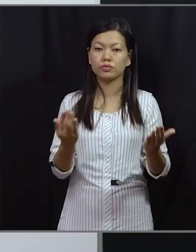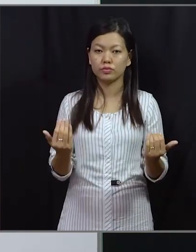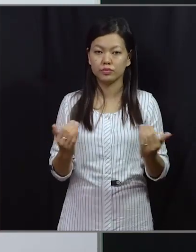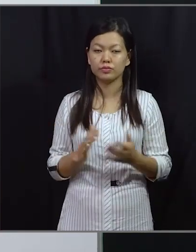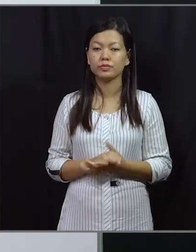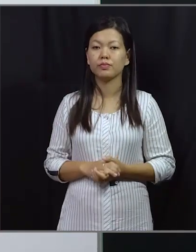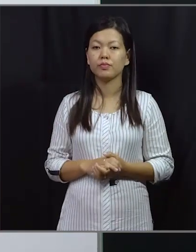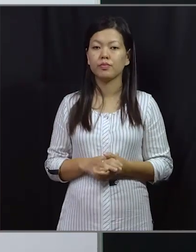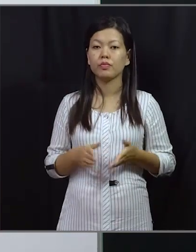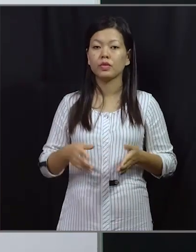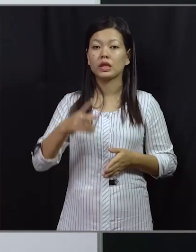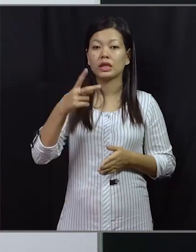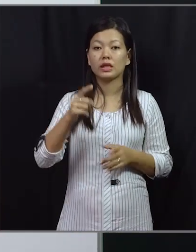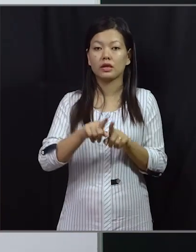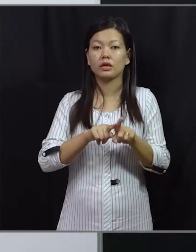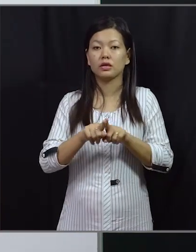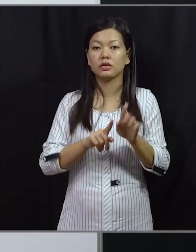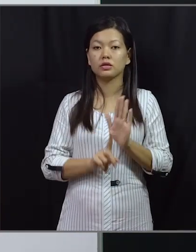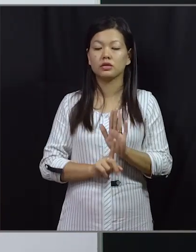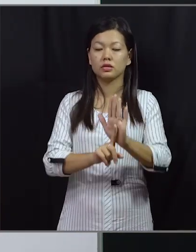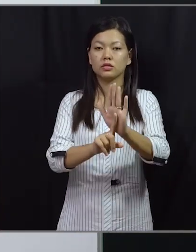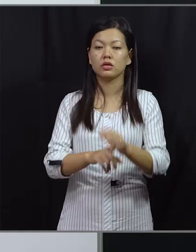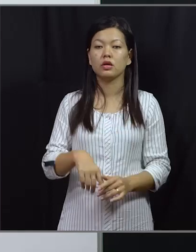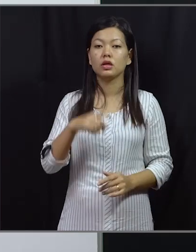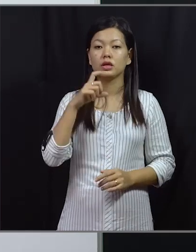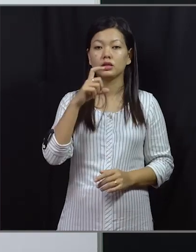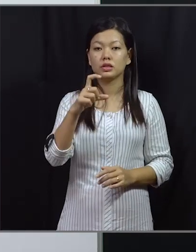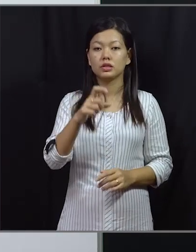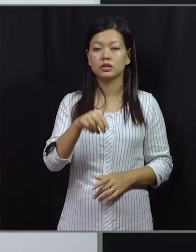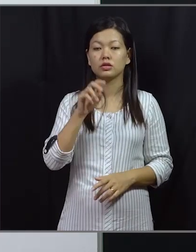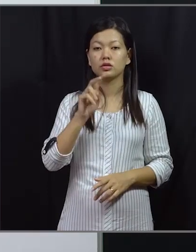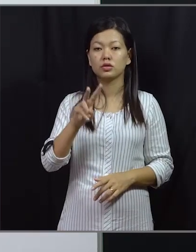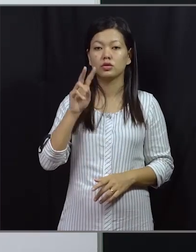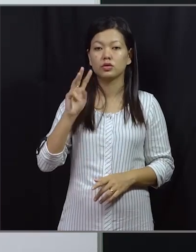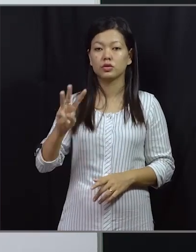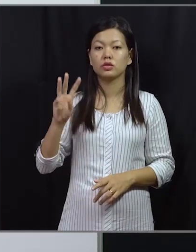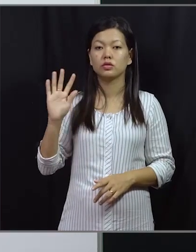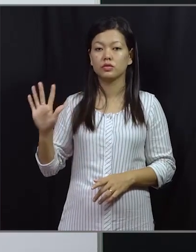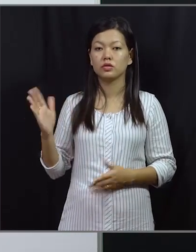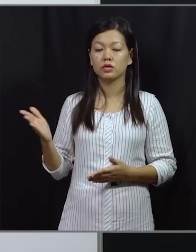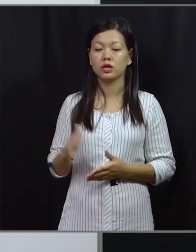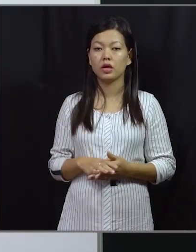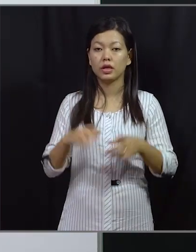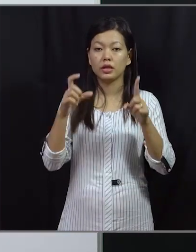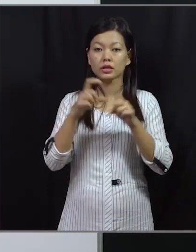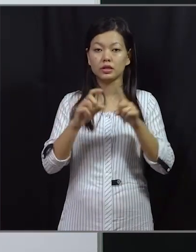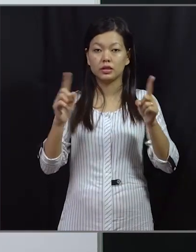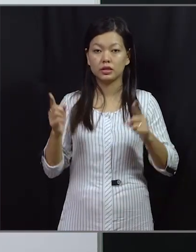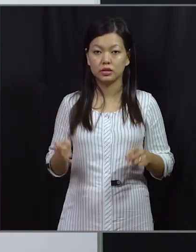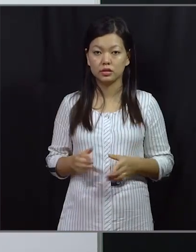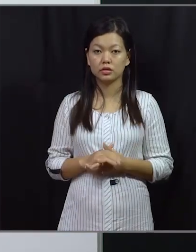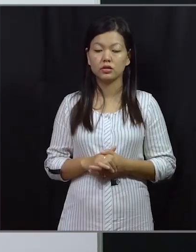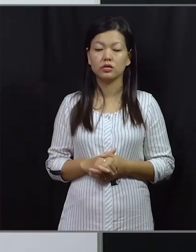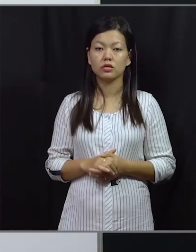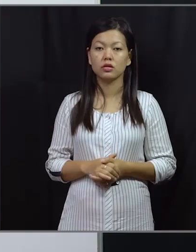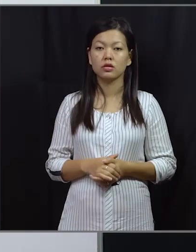This time let me take C. C is 2, 3, 5. And D is